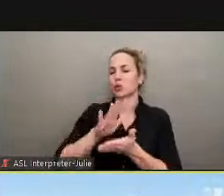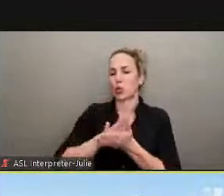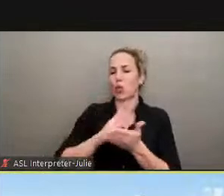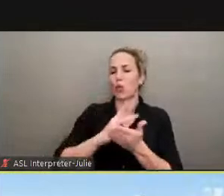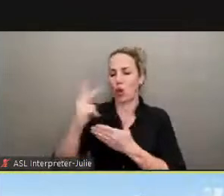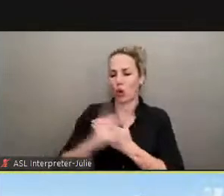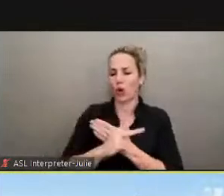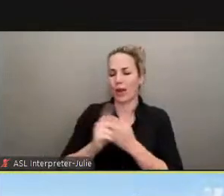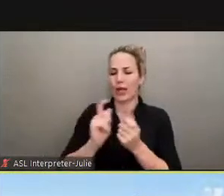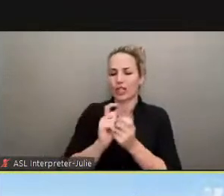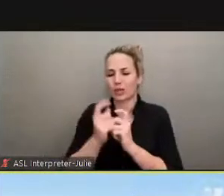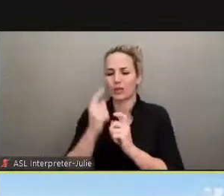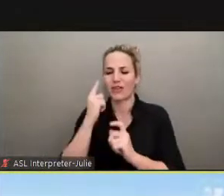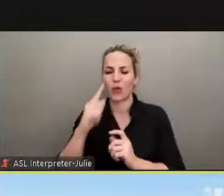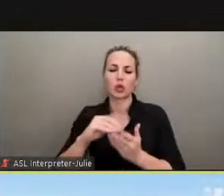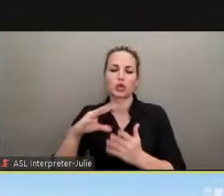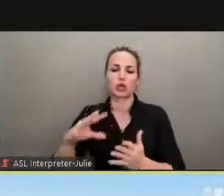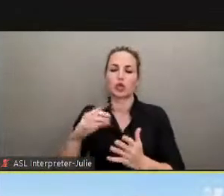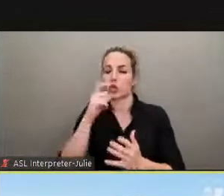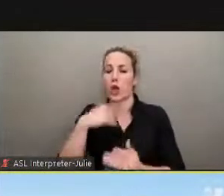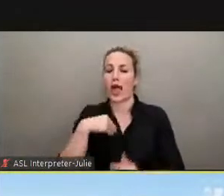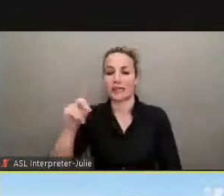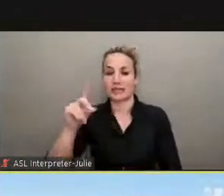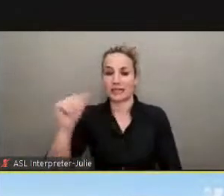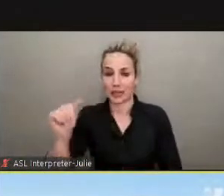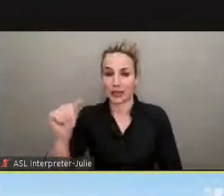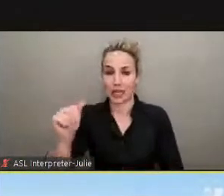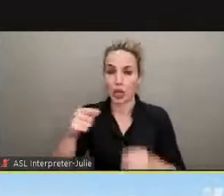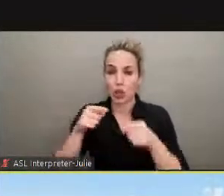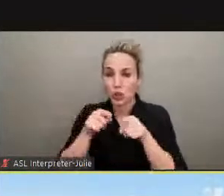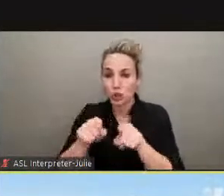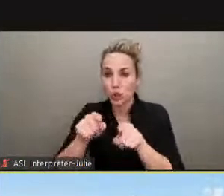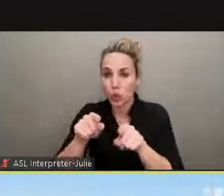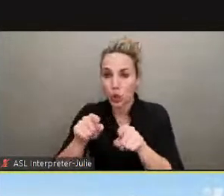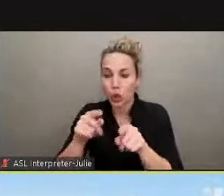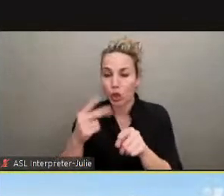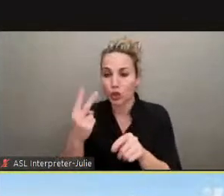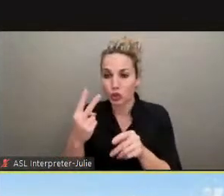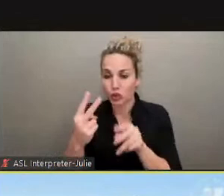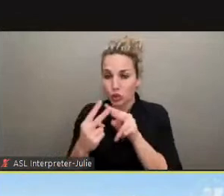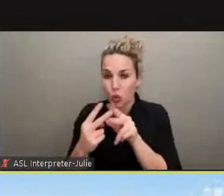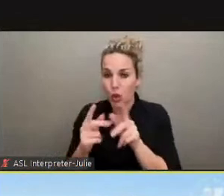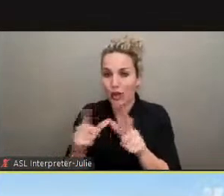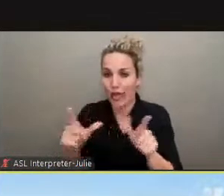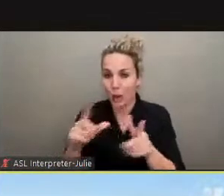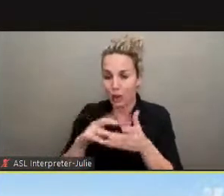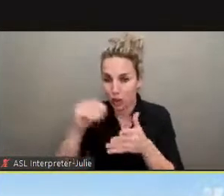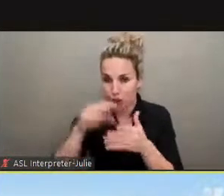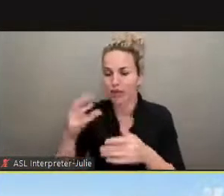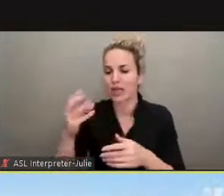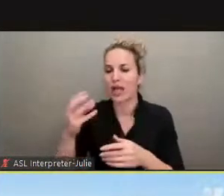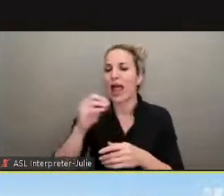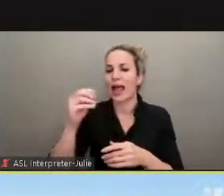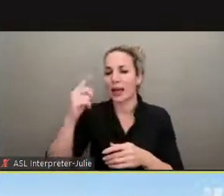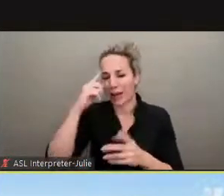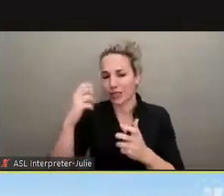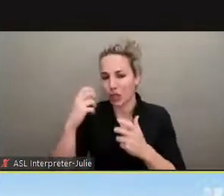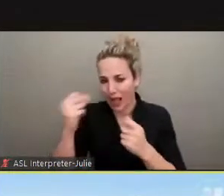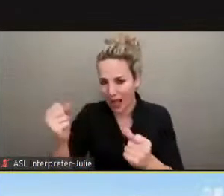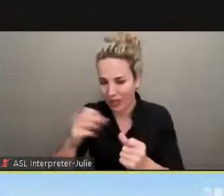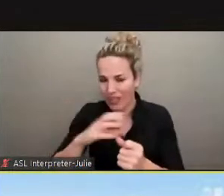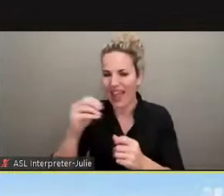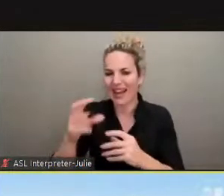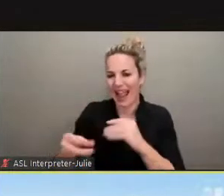factors for students with disabilities, dual language learners, childhood mental health, and added an adjustment factor